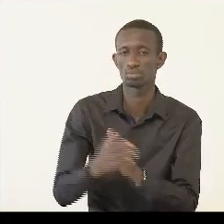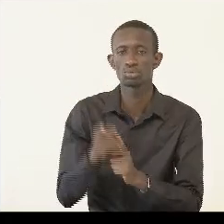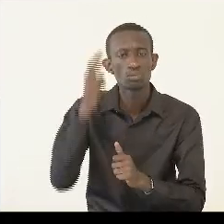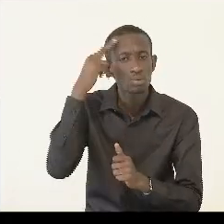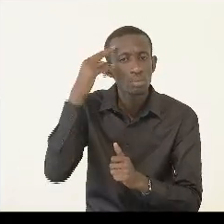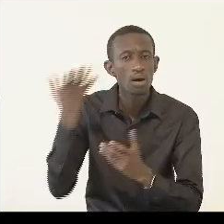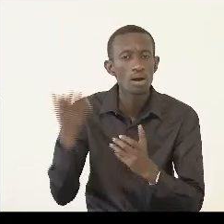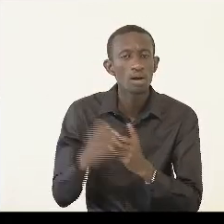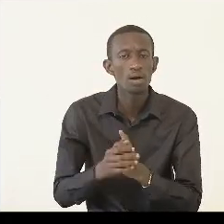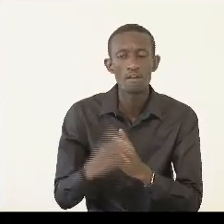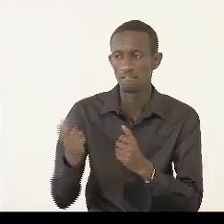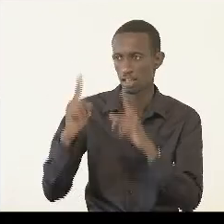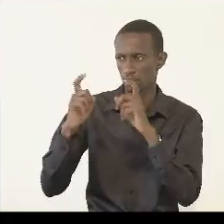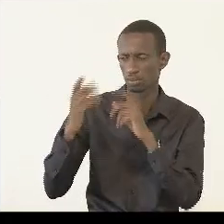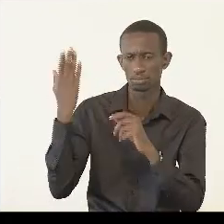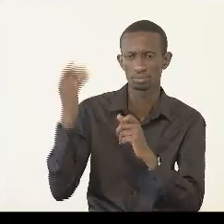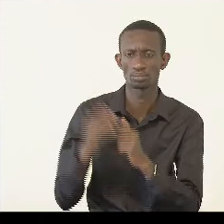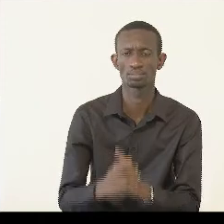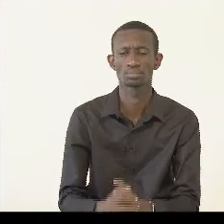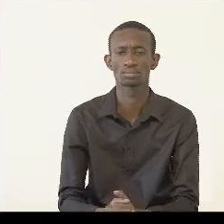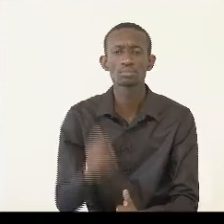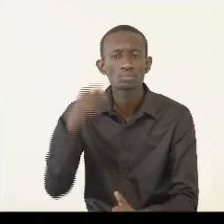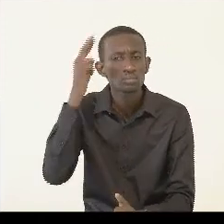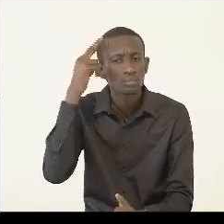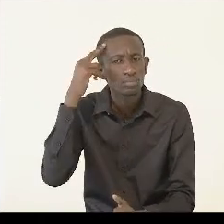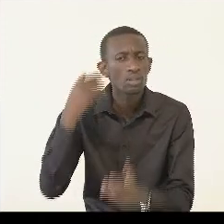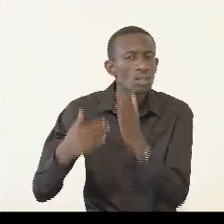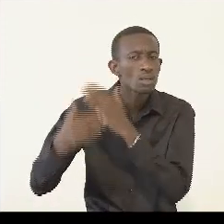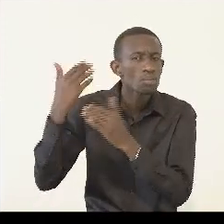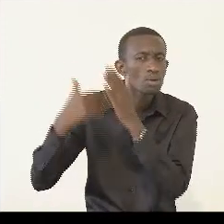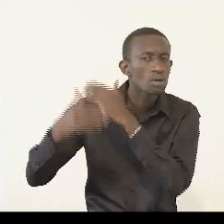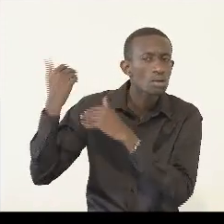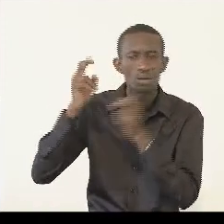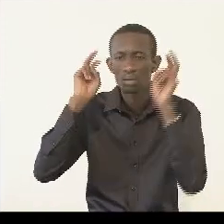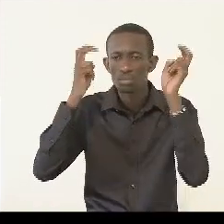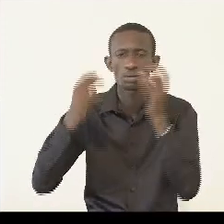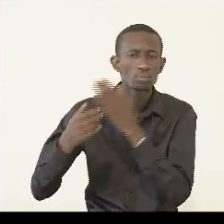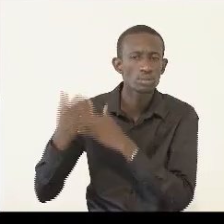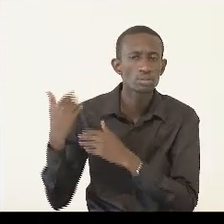clip? You took a picture. Remember the other one we had in the previous lesson.